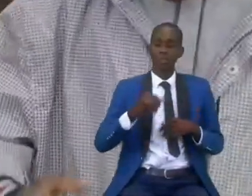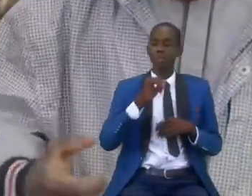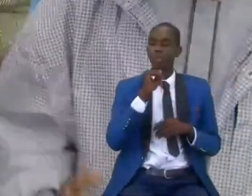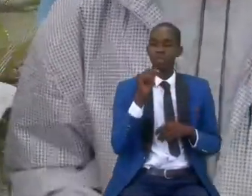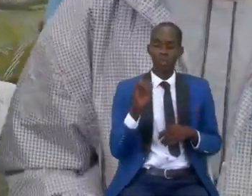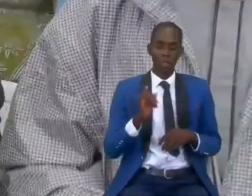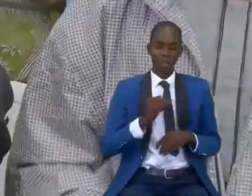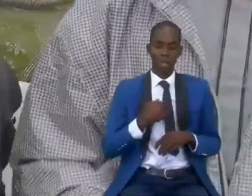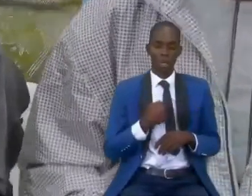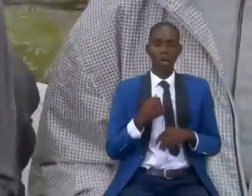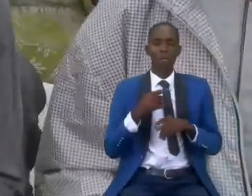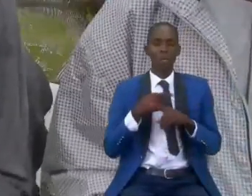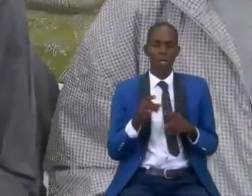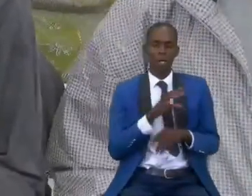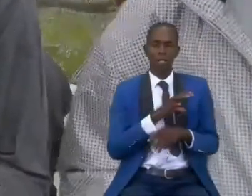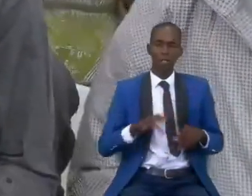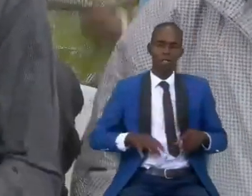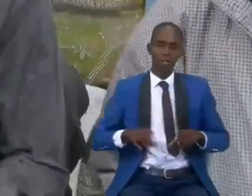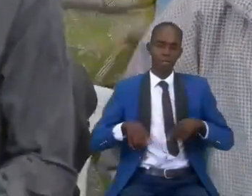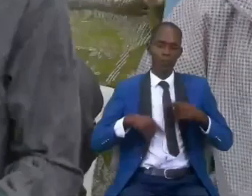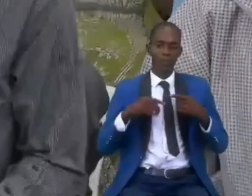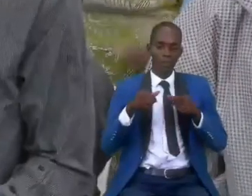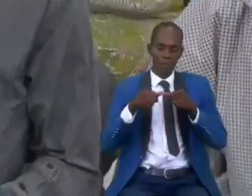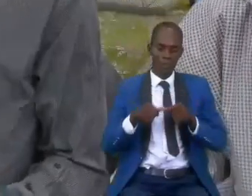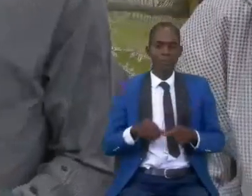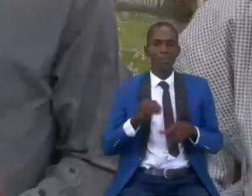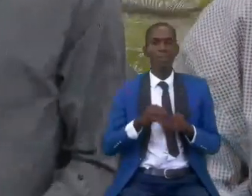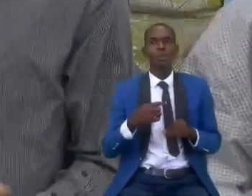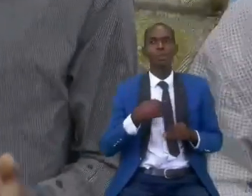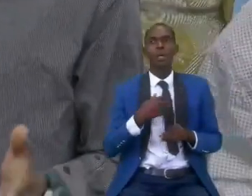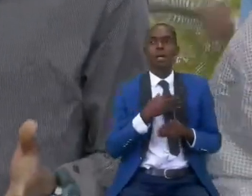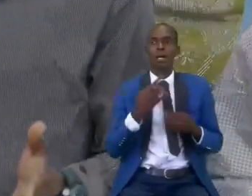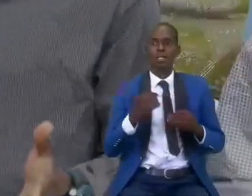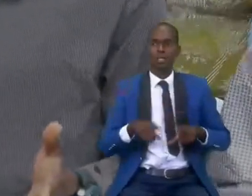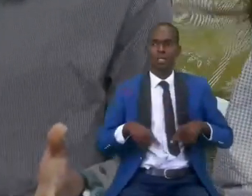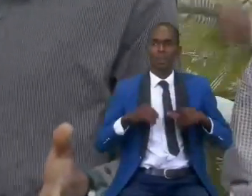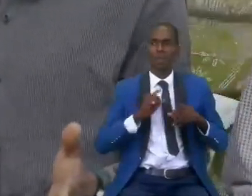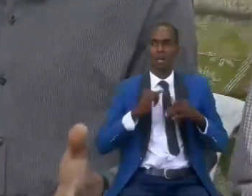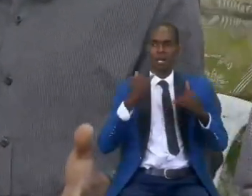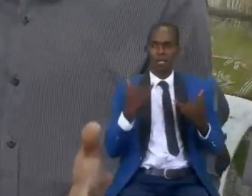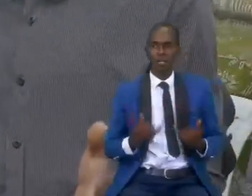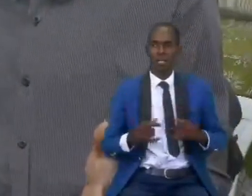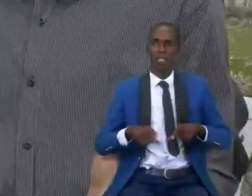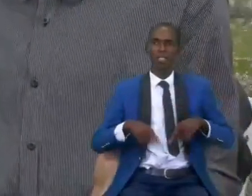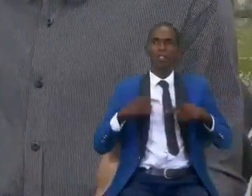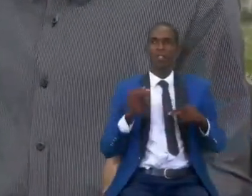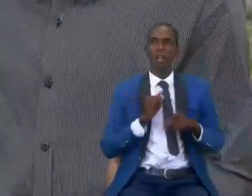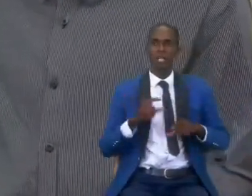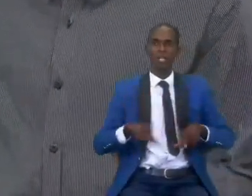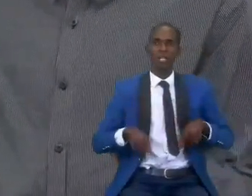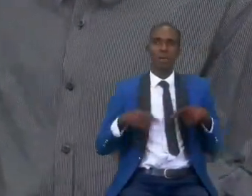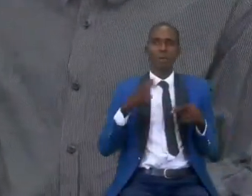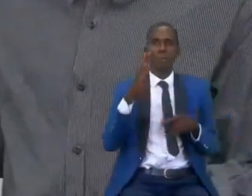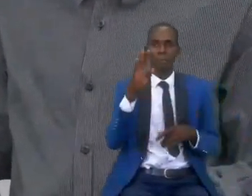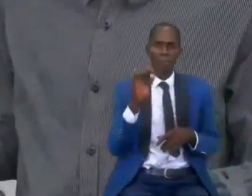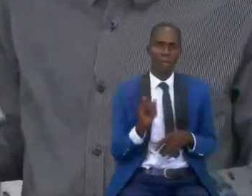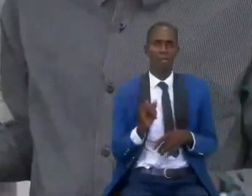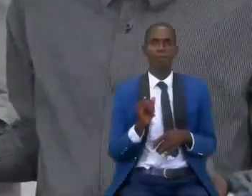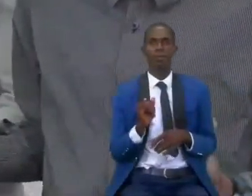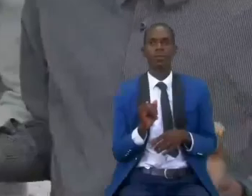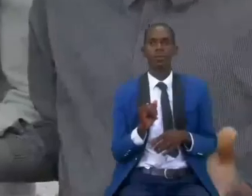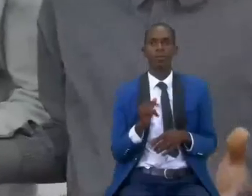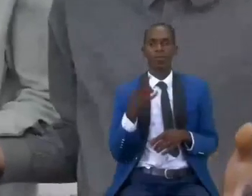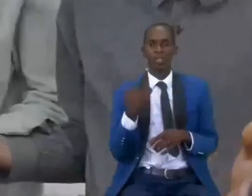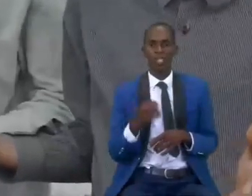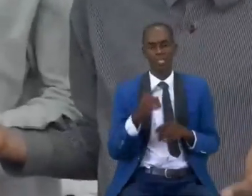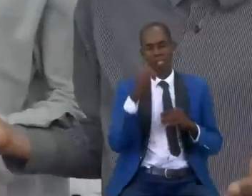And the life I now live, I live by the faith of the Son of God, who